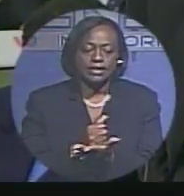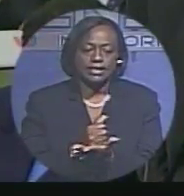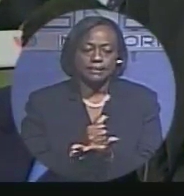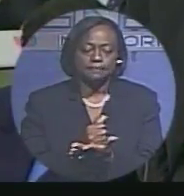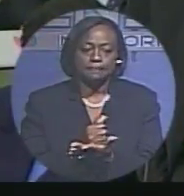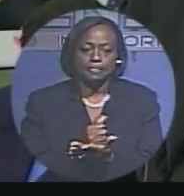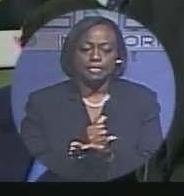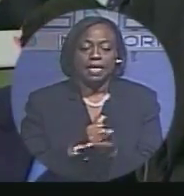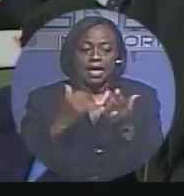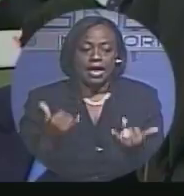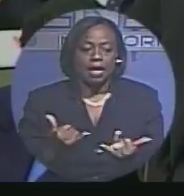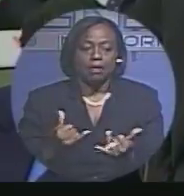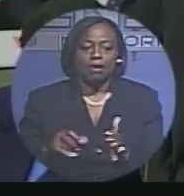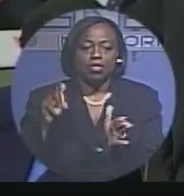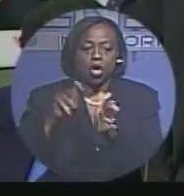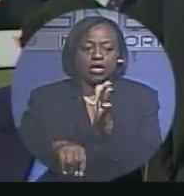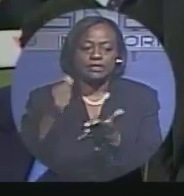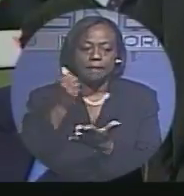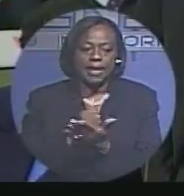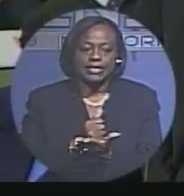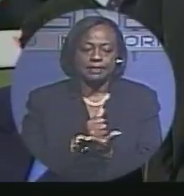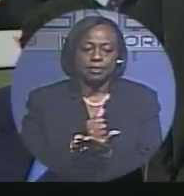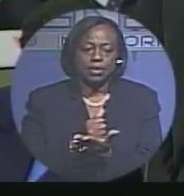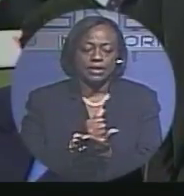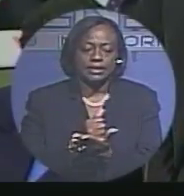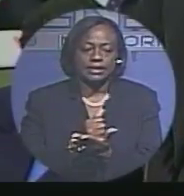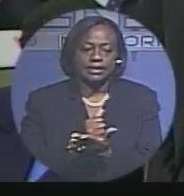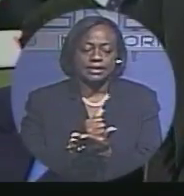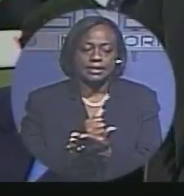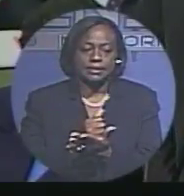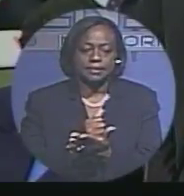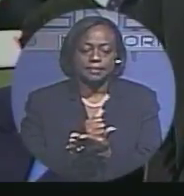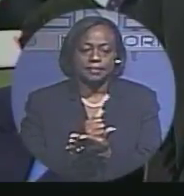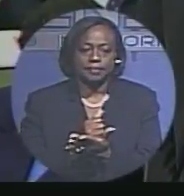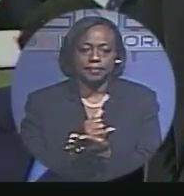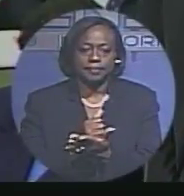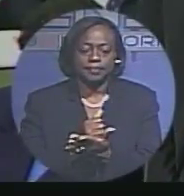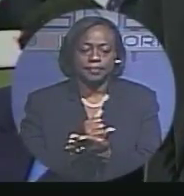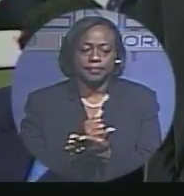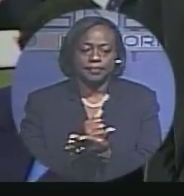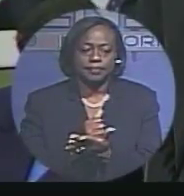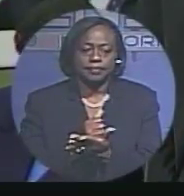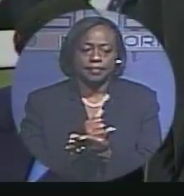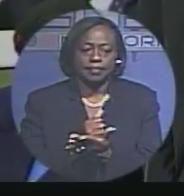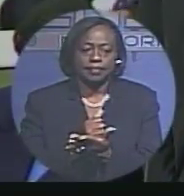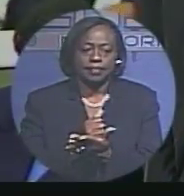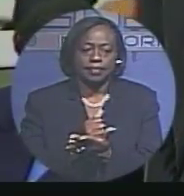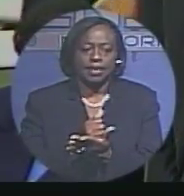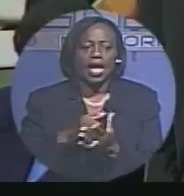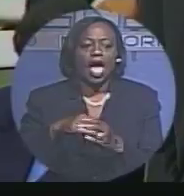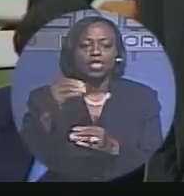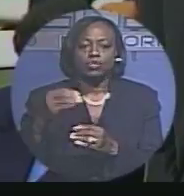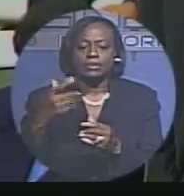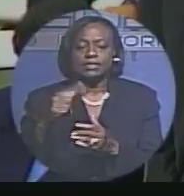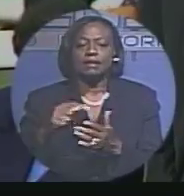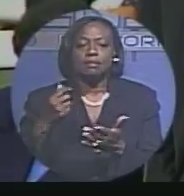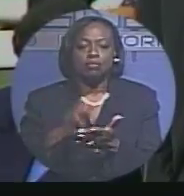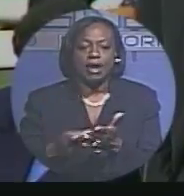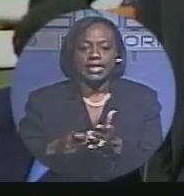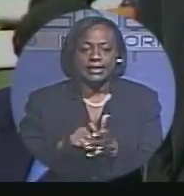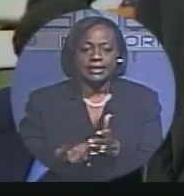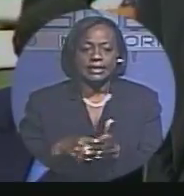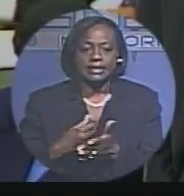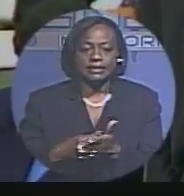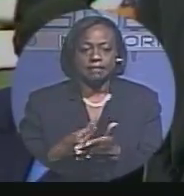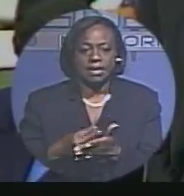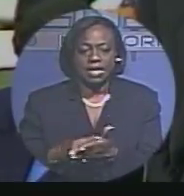of the passport actually outstrips the price that's being charged for them. So I